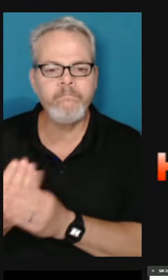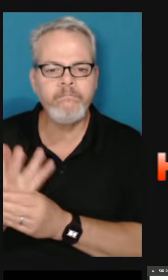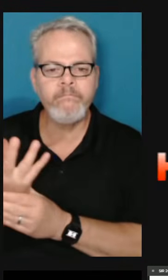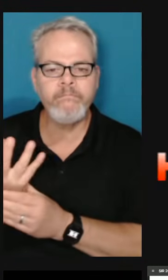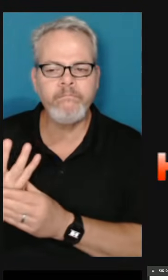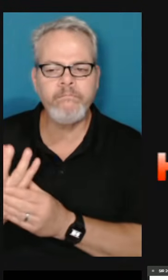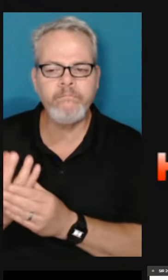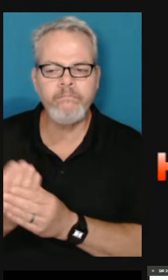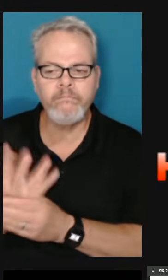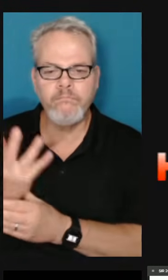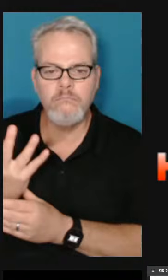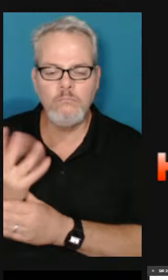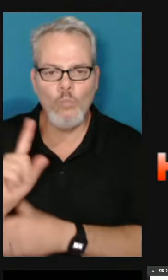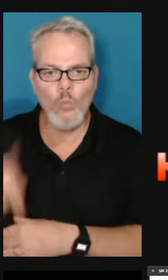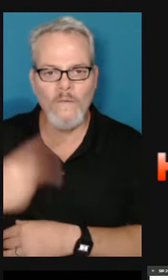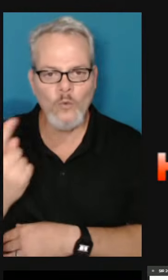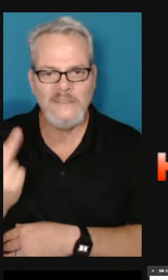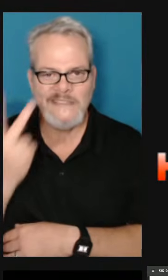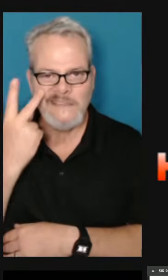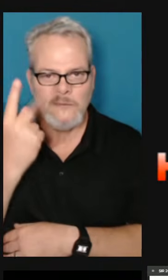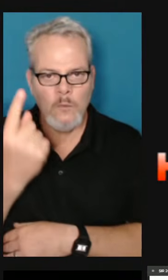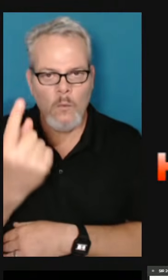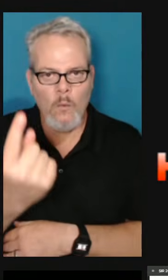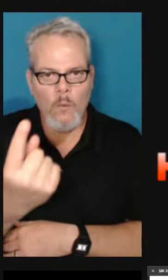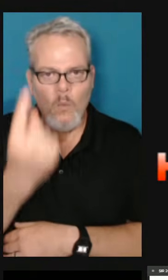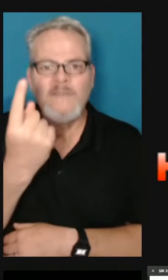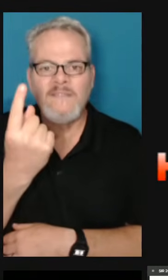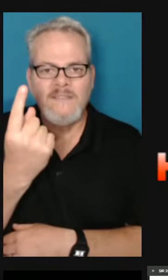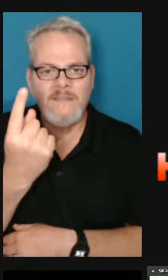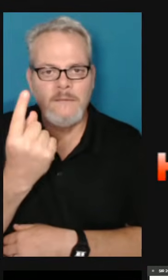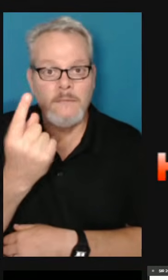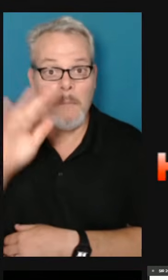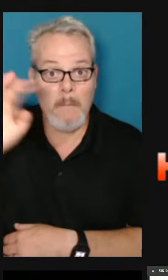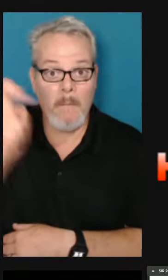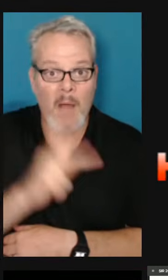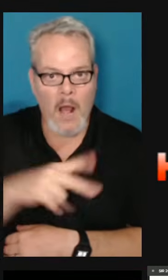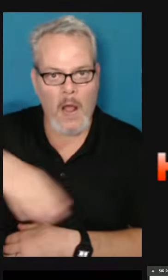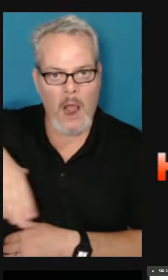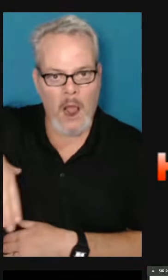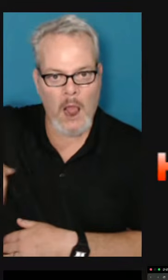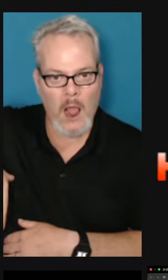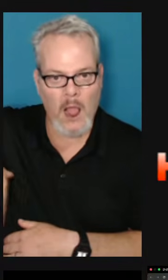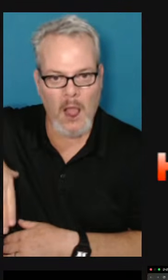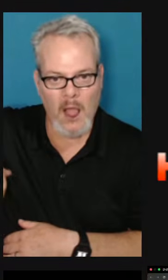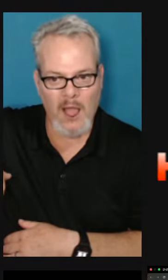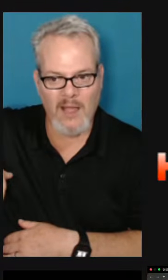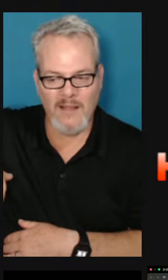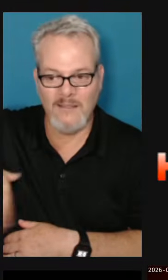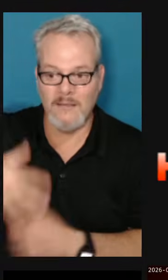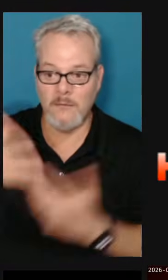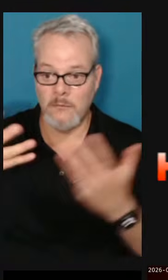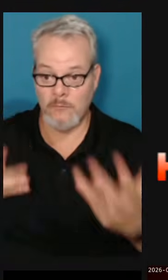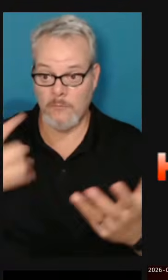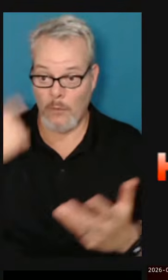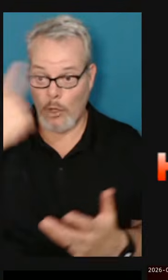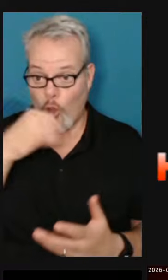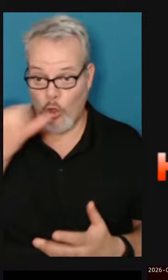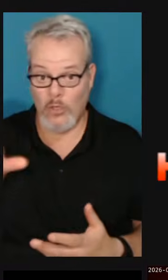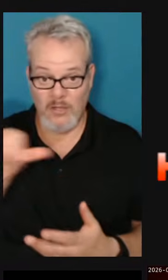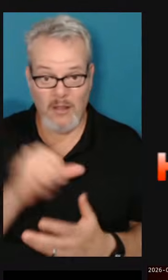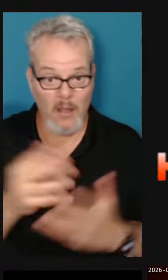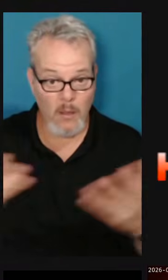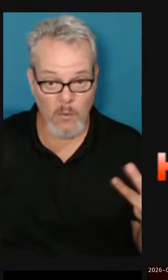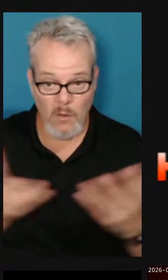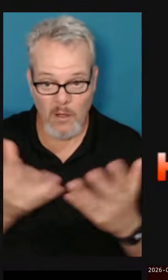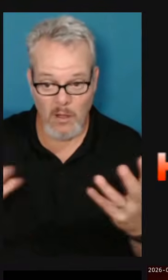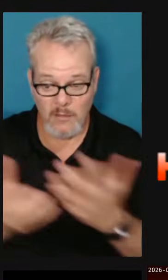only seen one event now, just one at a time and not returning, but that's what it looks like. And so to show you what this actually looks like